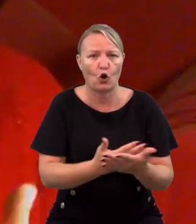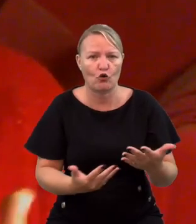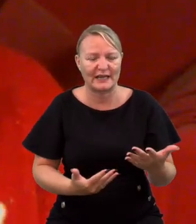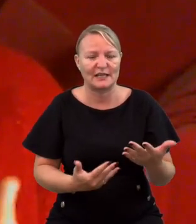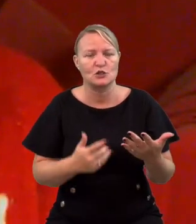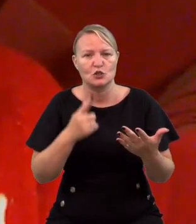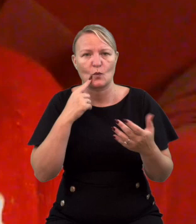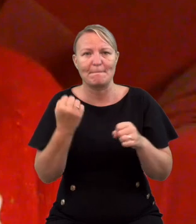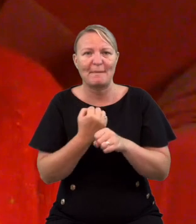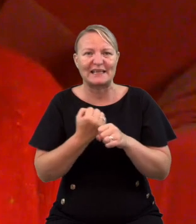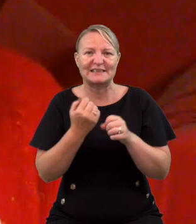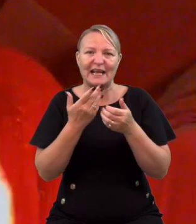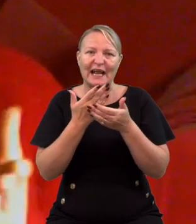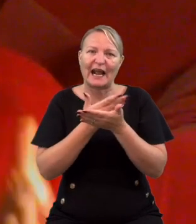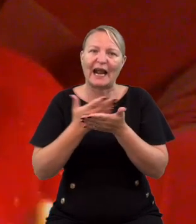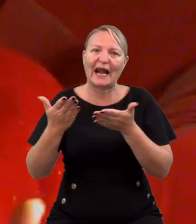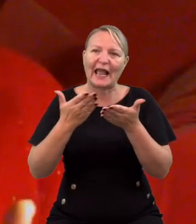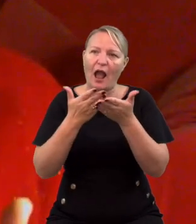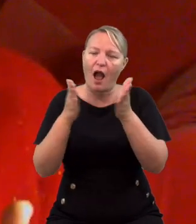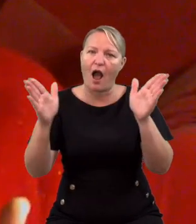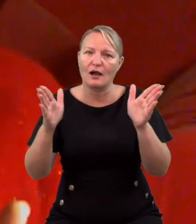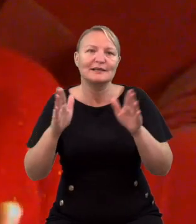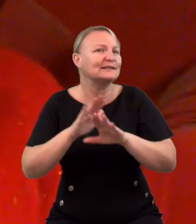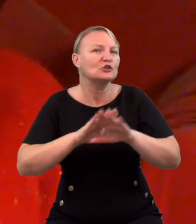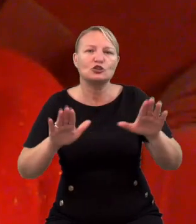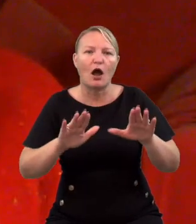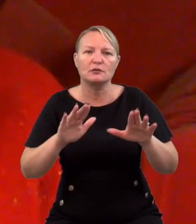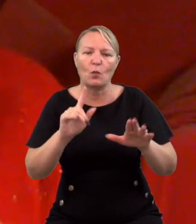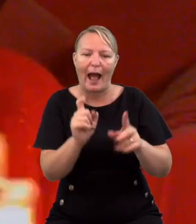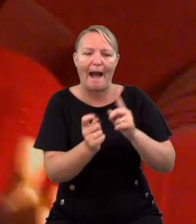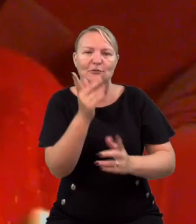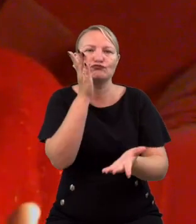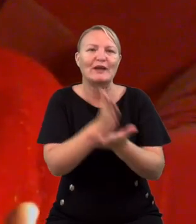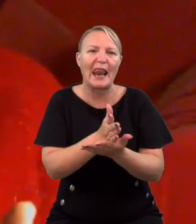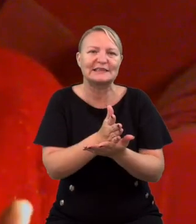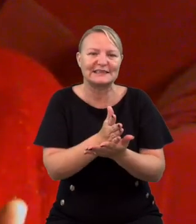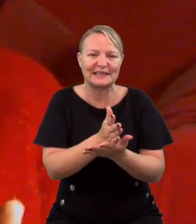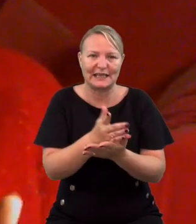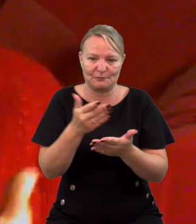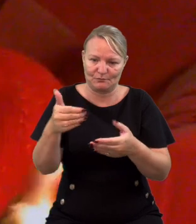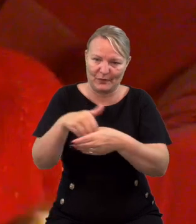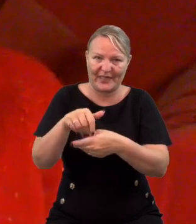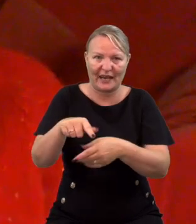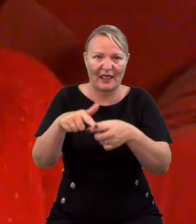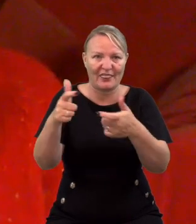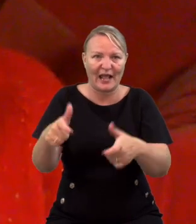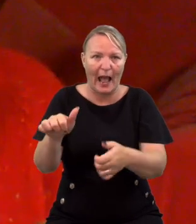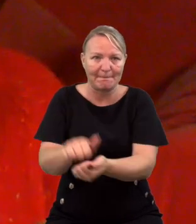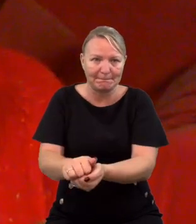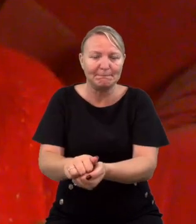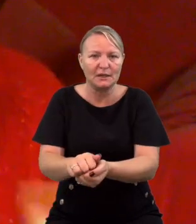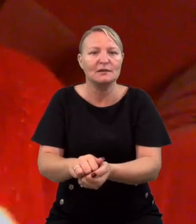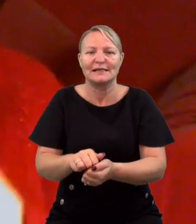very clearly, visually, this is not the world that happens within the camp. This is not the characters of the camp. These